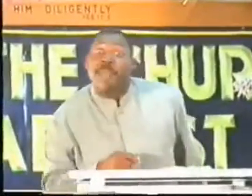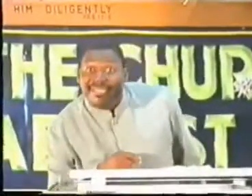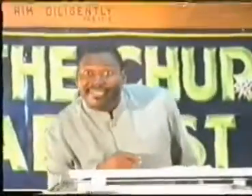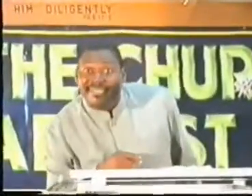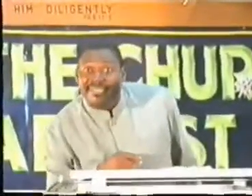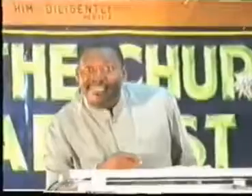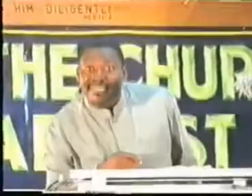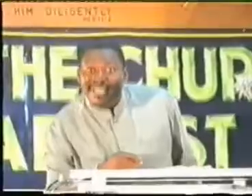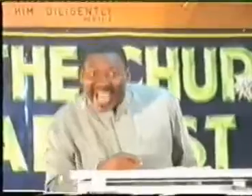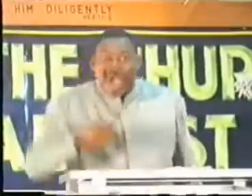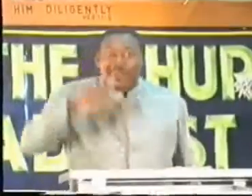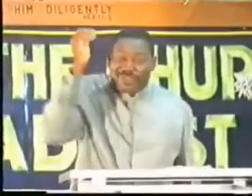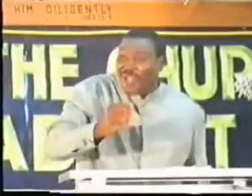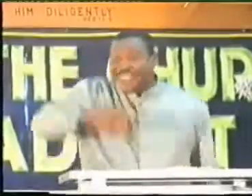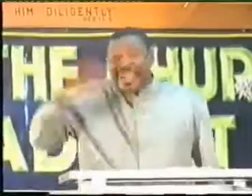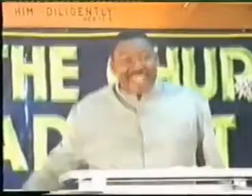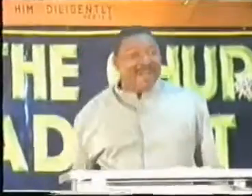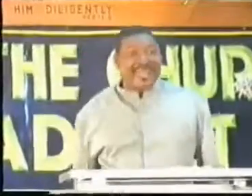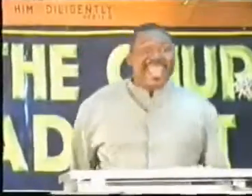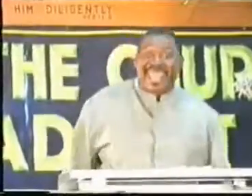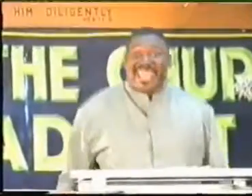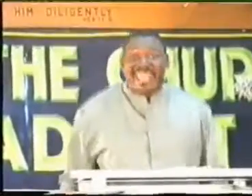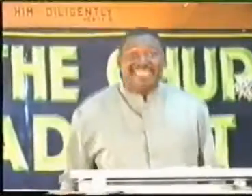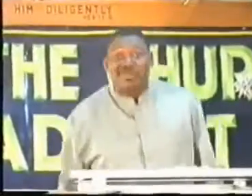to repent? And